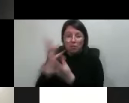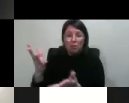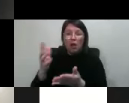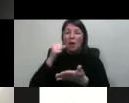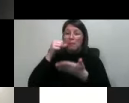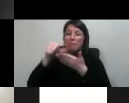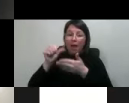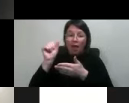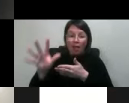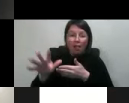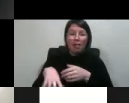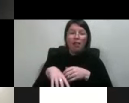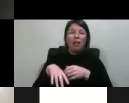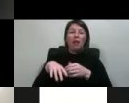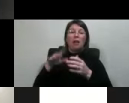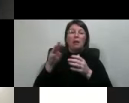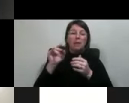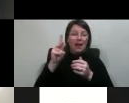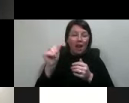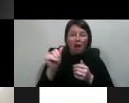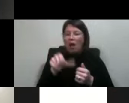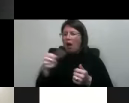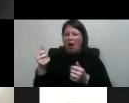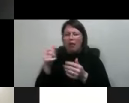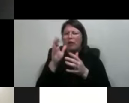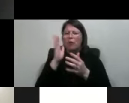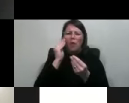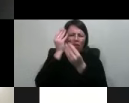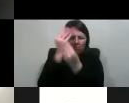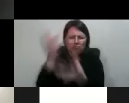seat drops, media, etc.